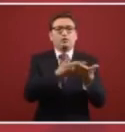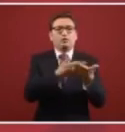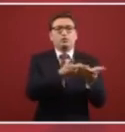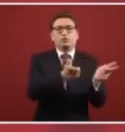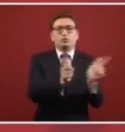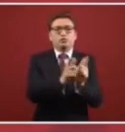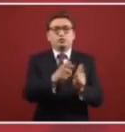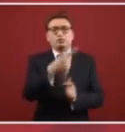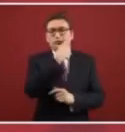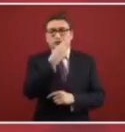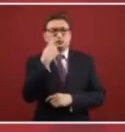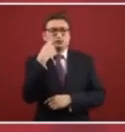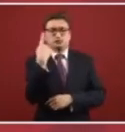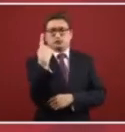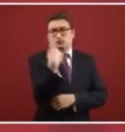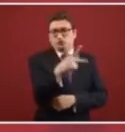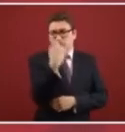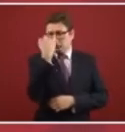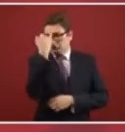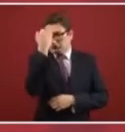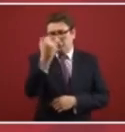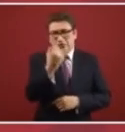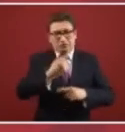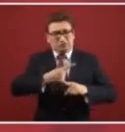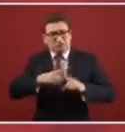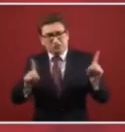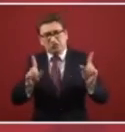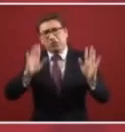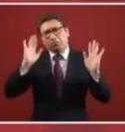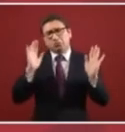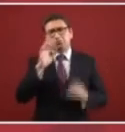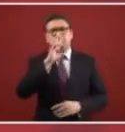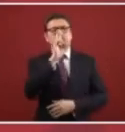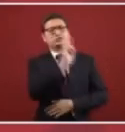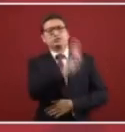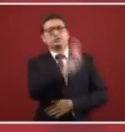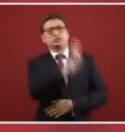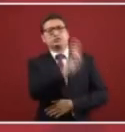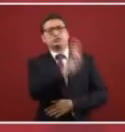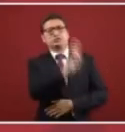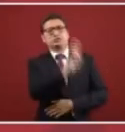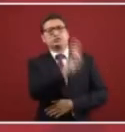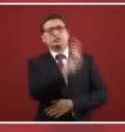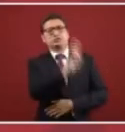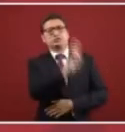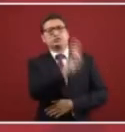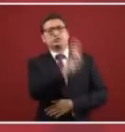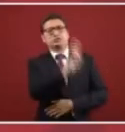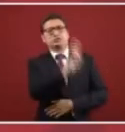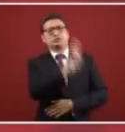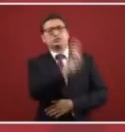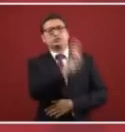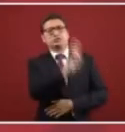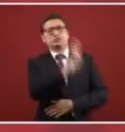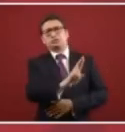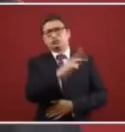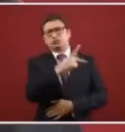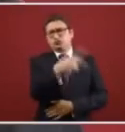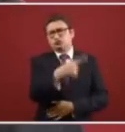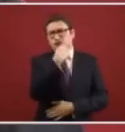vision. Y respetamos ese punto de vista. And we do respect that point of view.